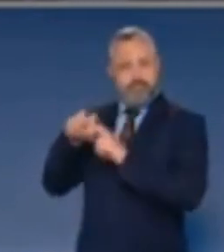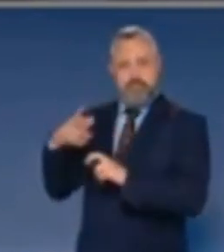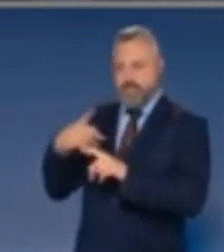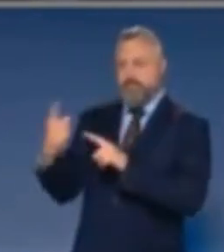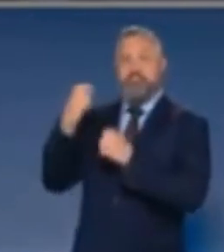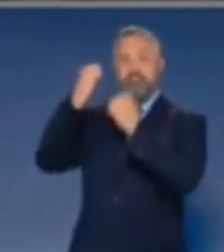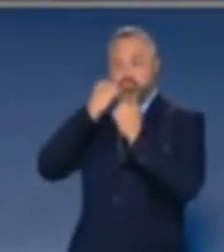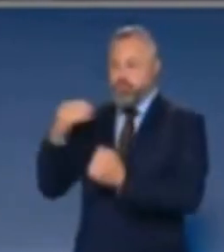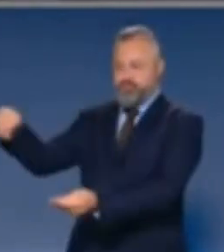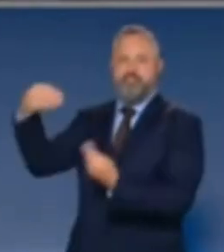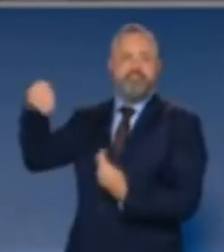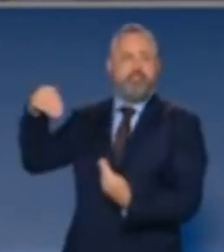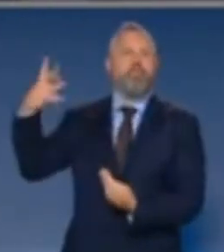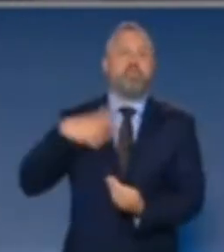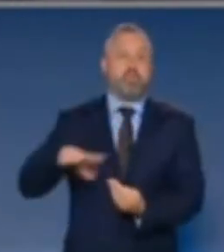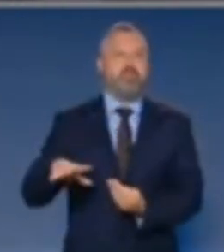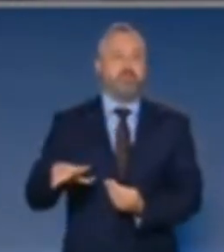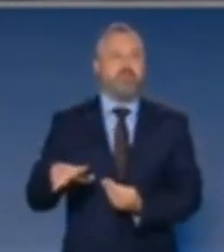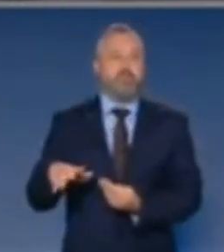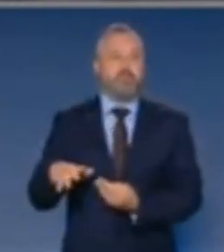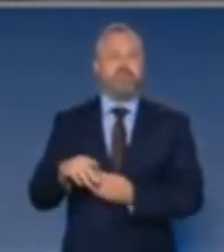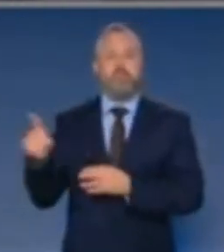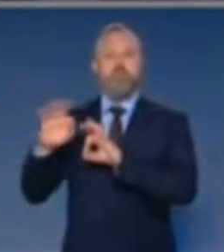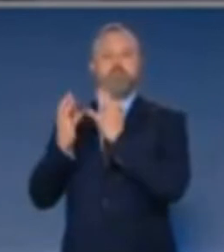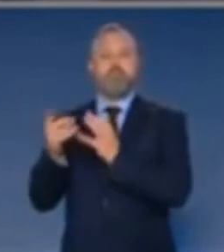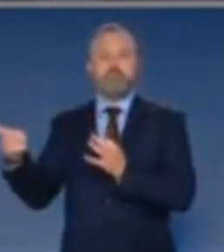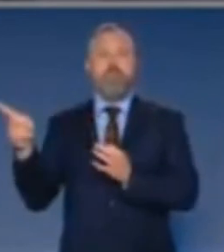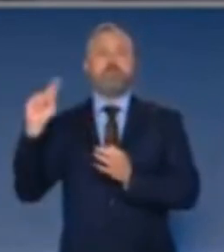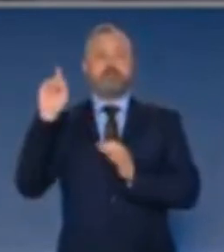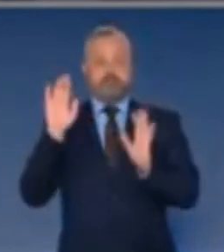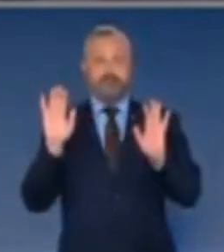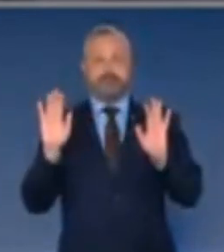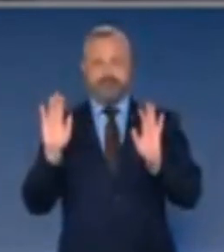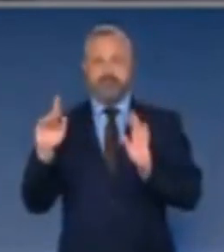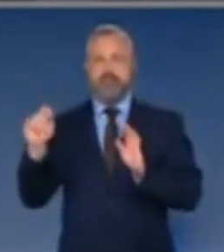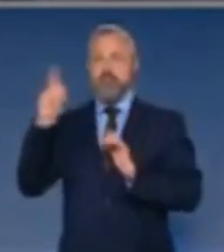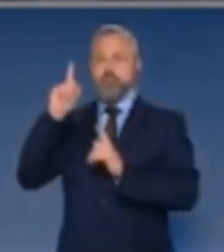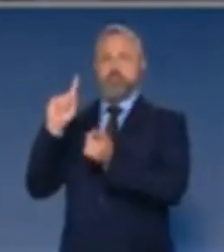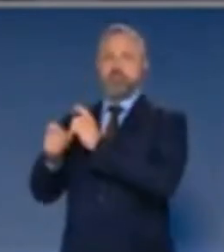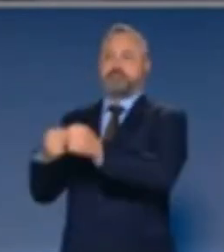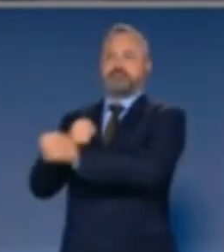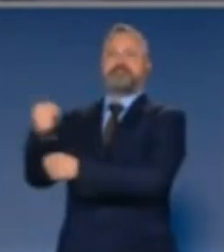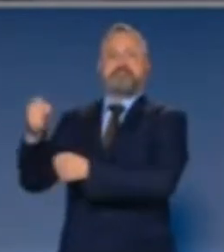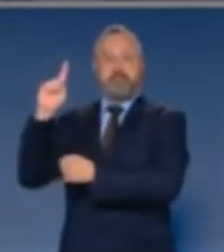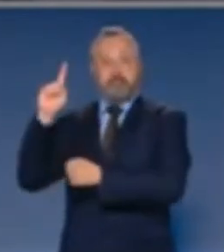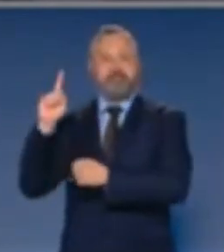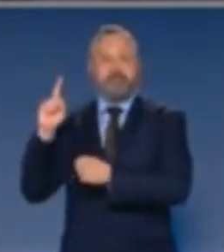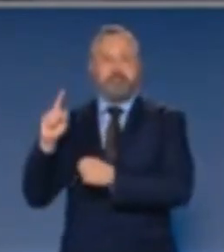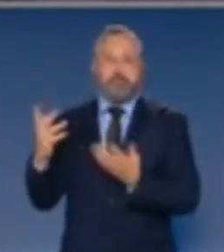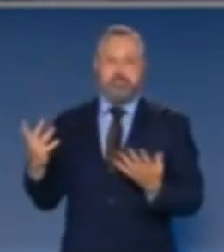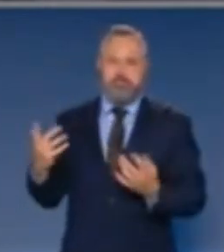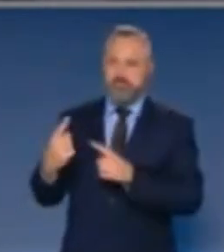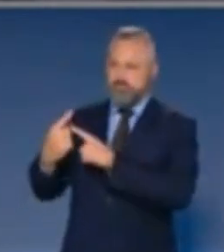was clear. The company has now obviously made changes in management. It's a company with a long history of medical provision